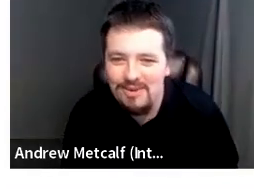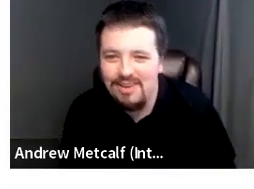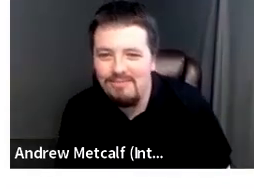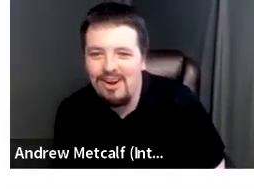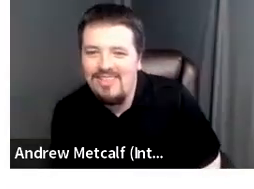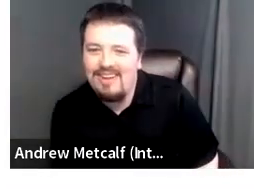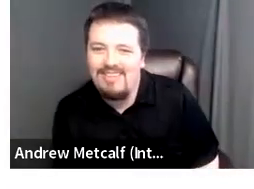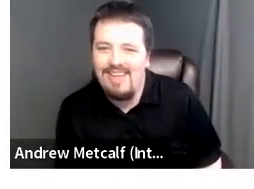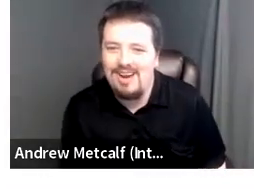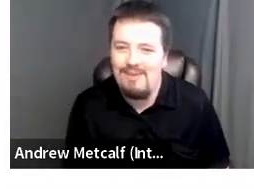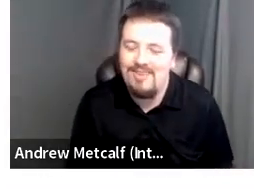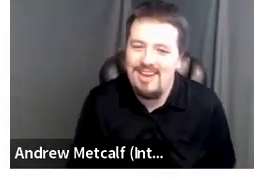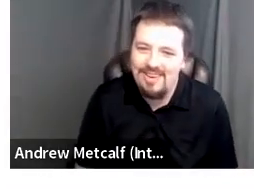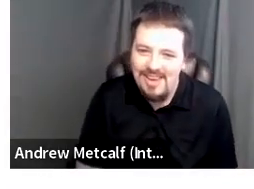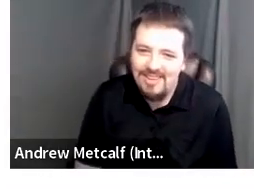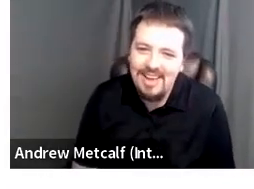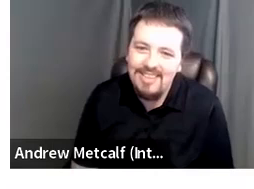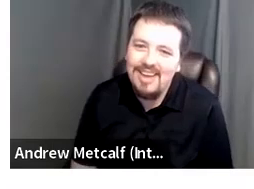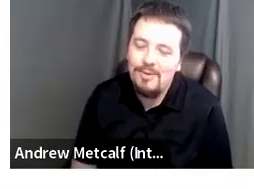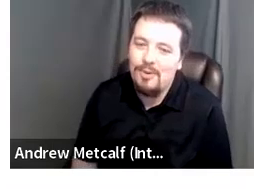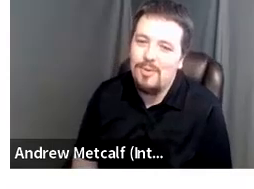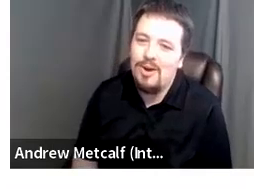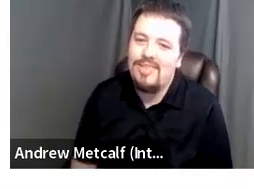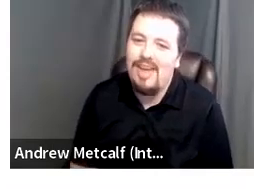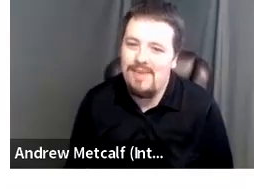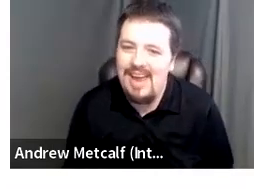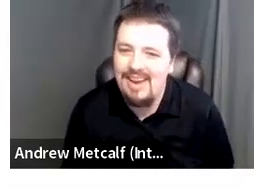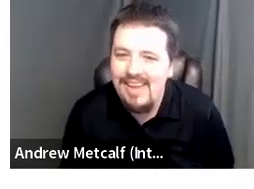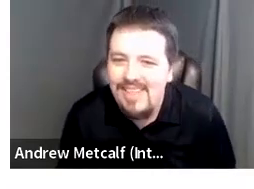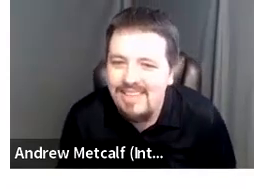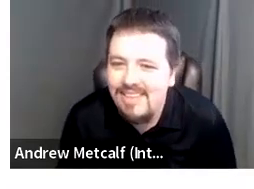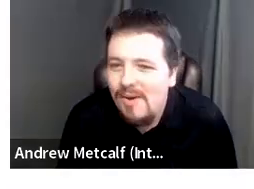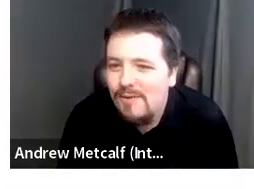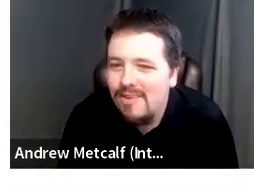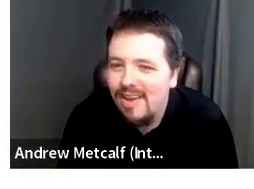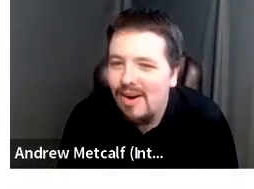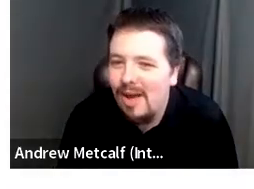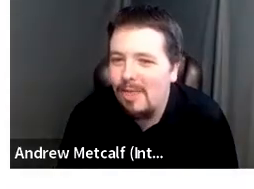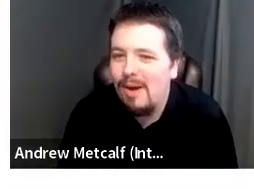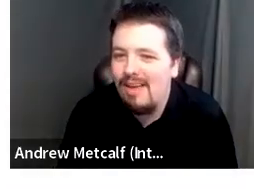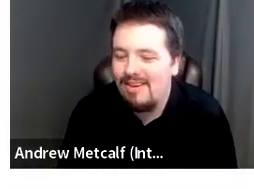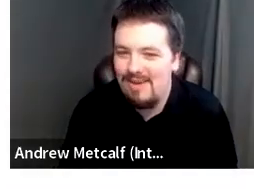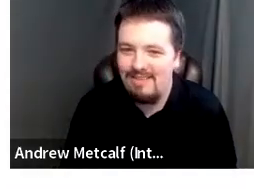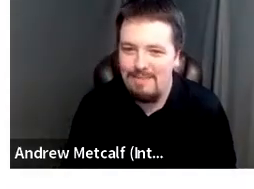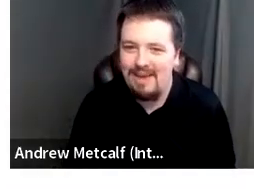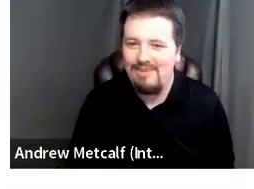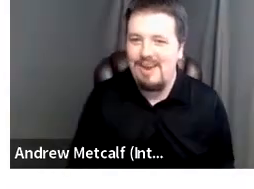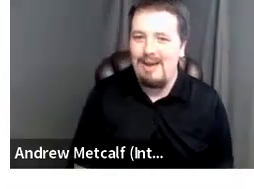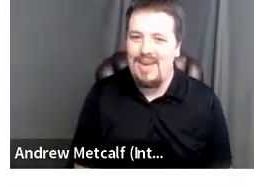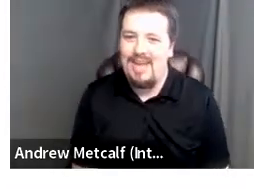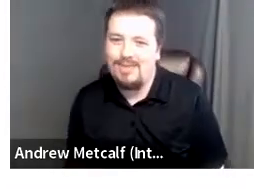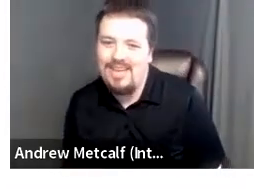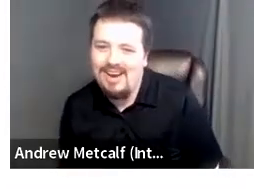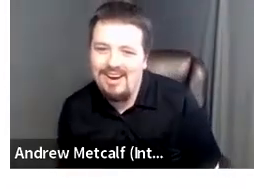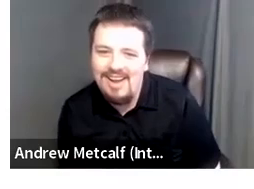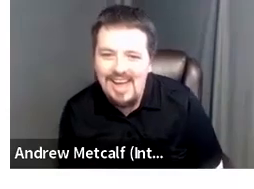matter if the music's blaring, they can still have a conversation. So that's what we call deaf gain. That's focusing on the positive aspects of not